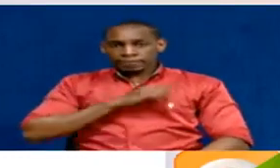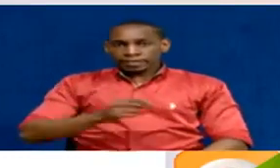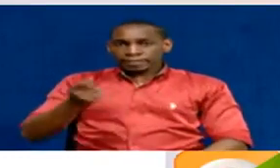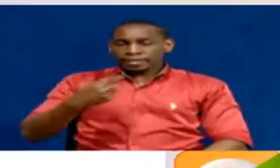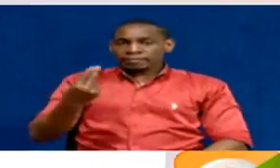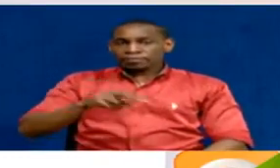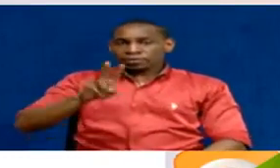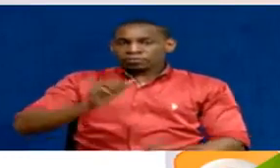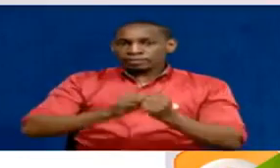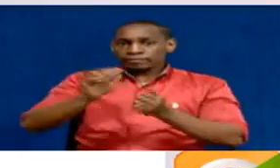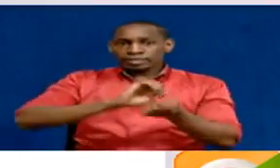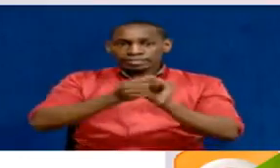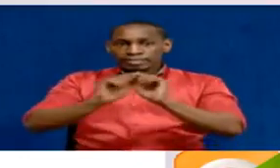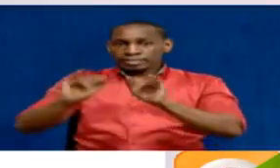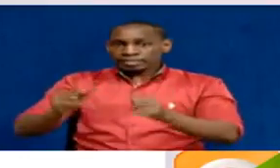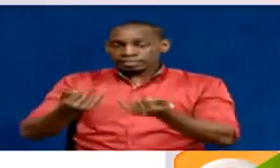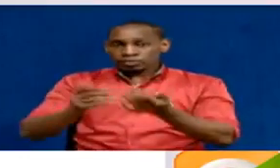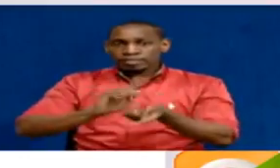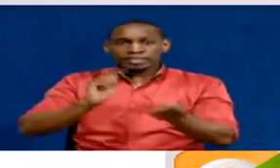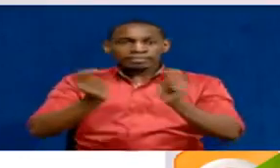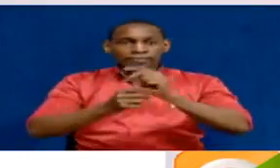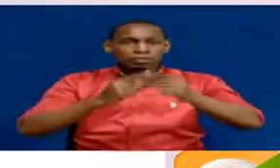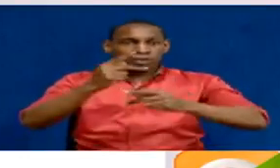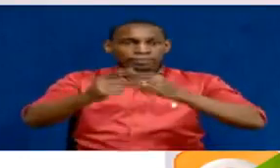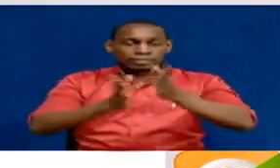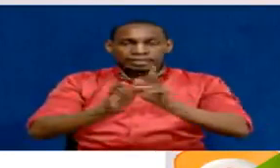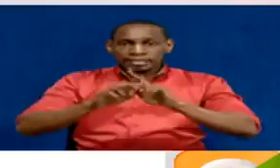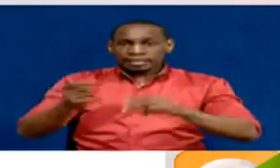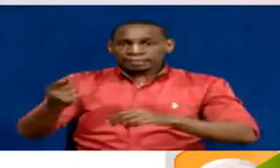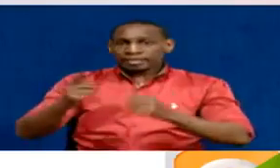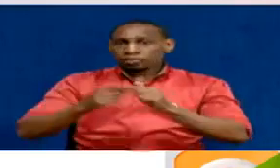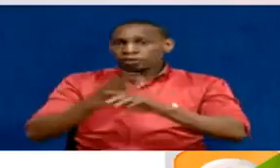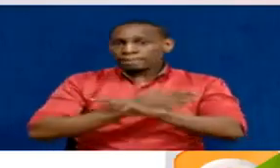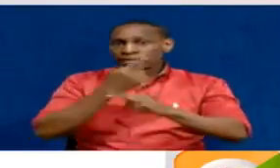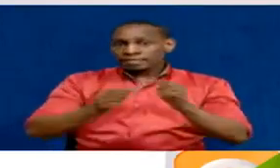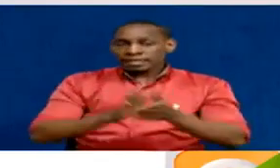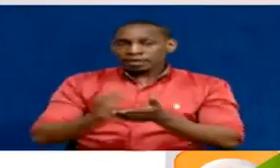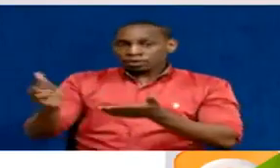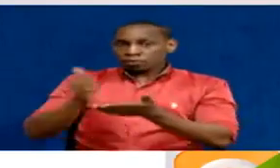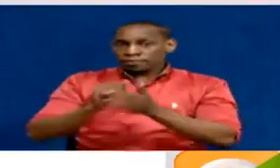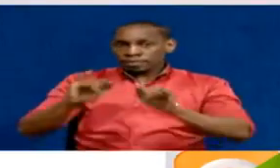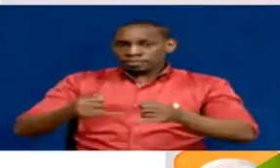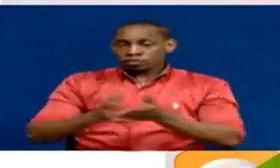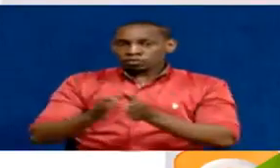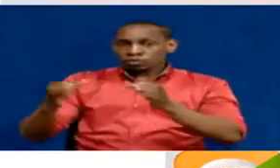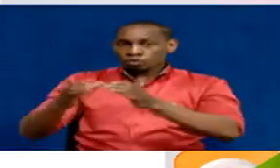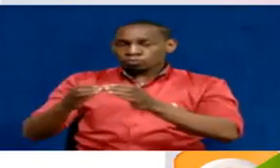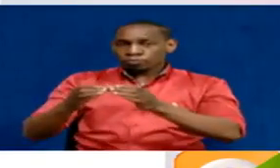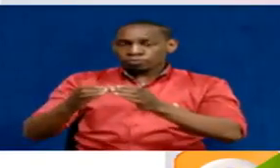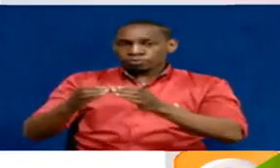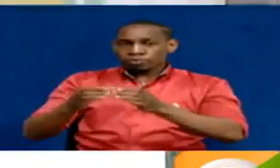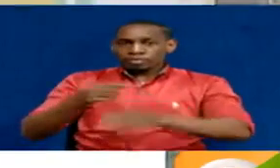February 2015. The recent changes are part of the transformation process that began in June last year with the appointment of a new group chief